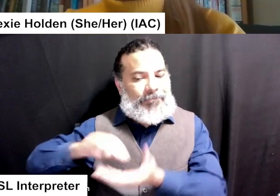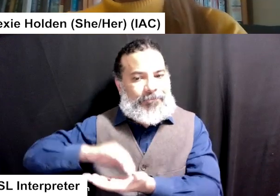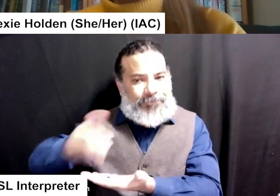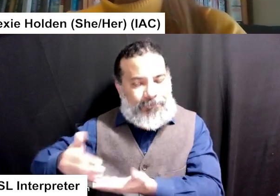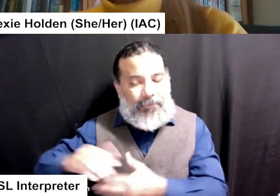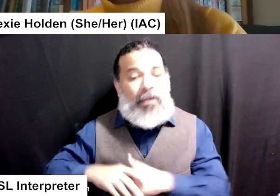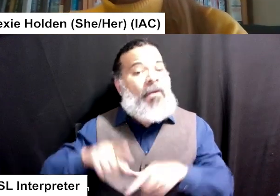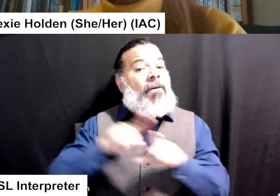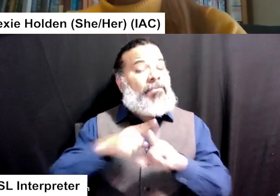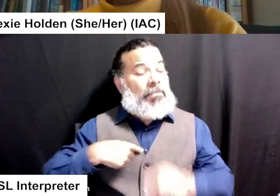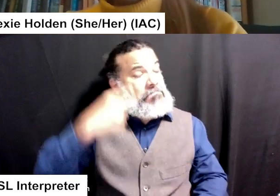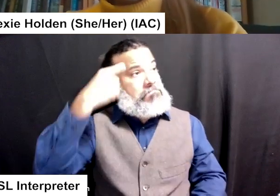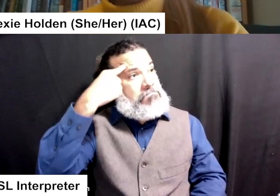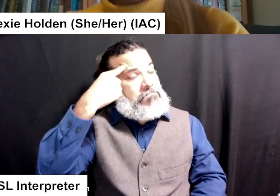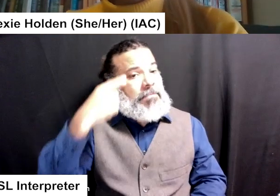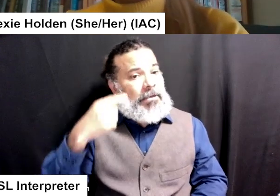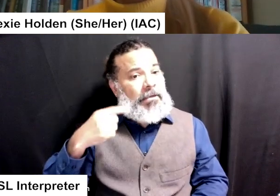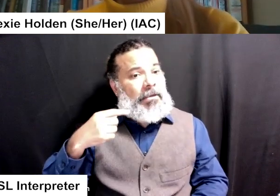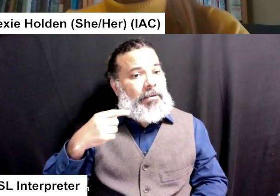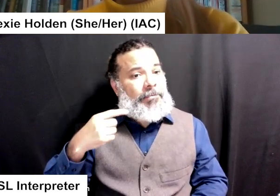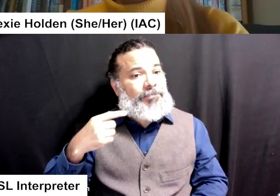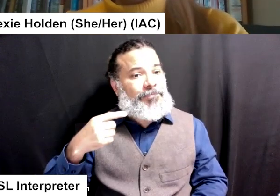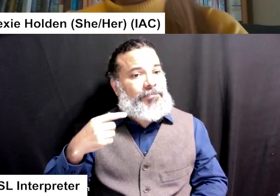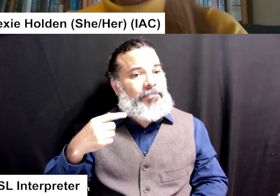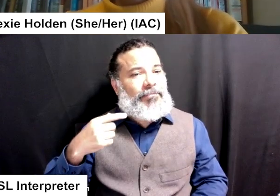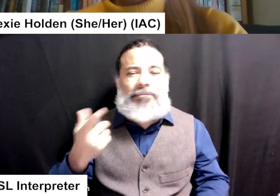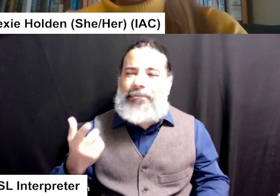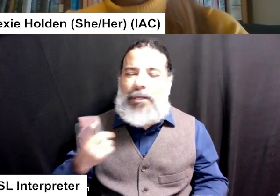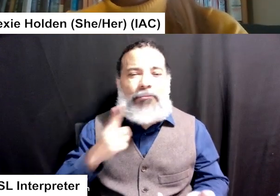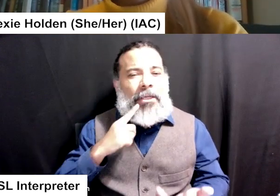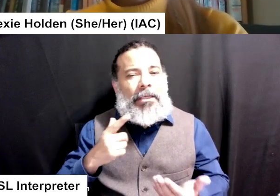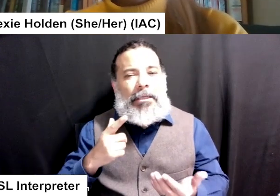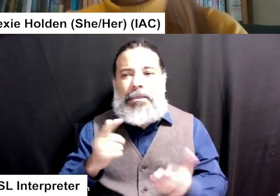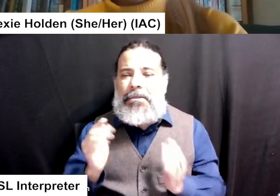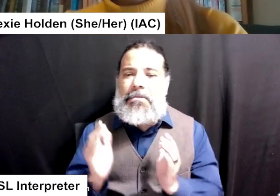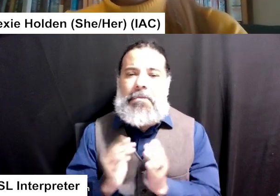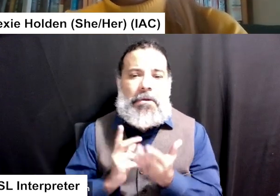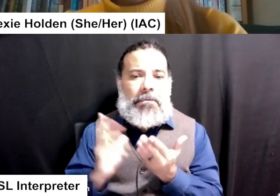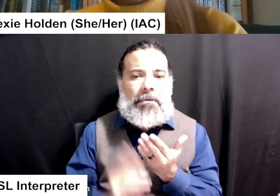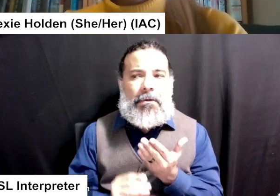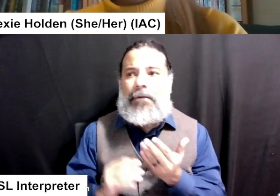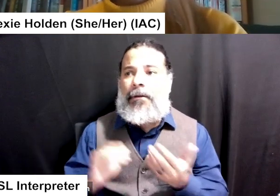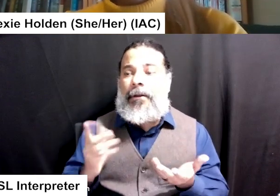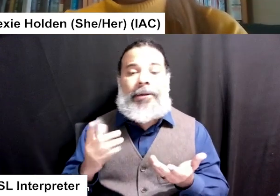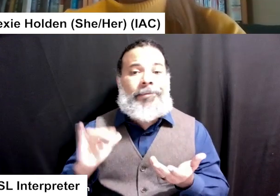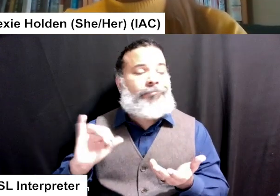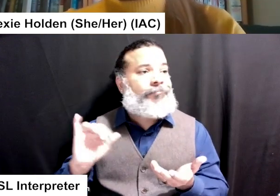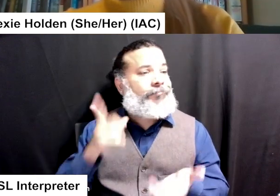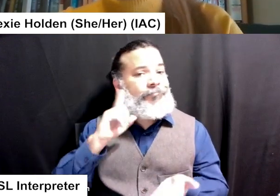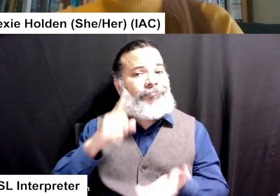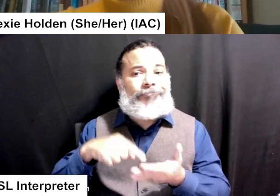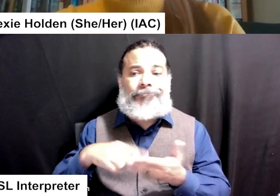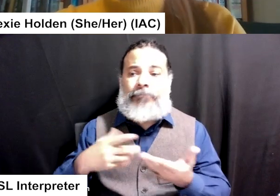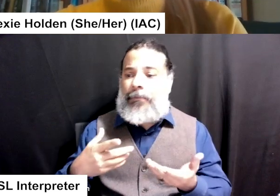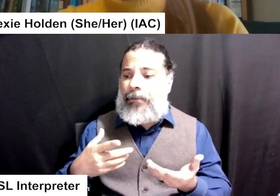I also think, even just the smallest programs like allowing some of